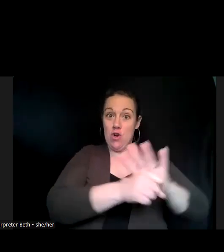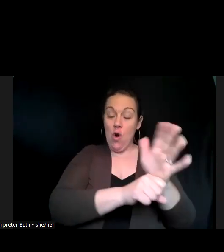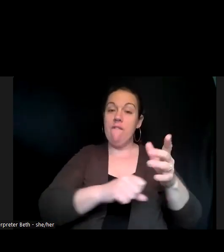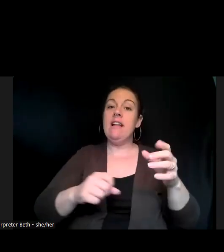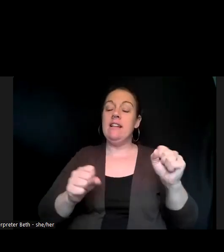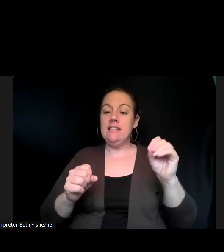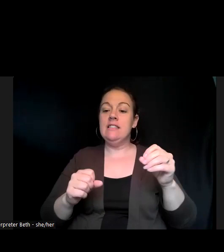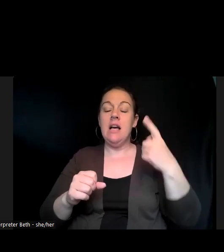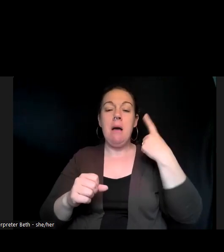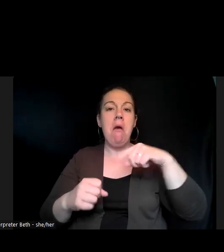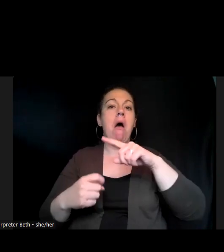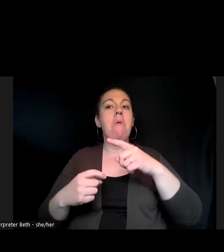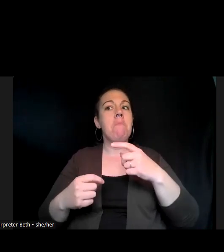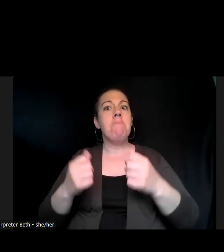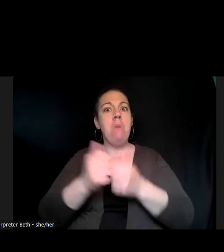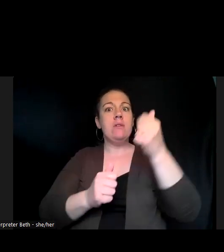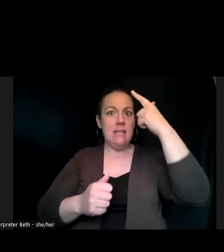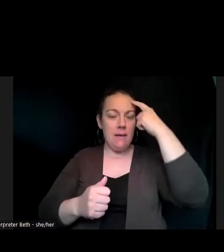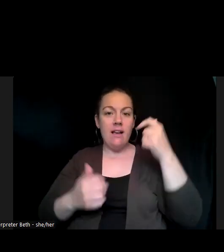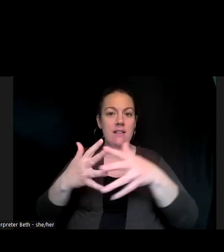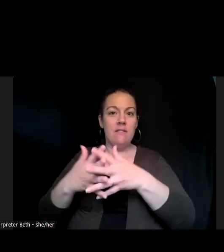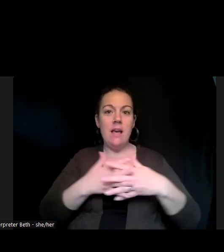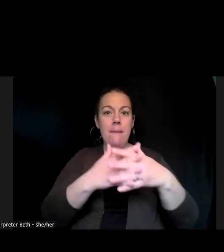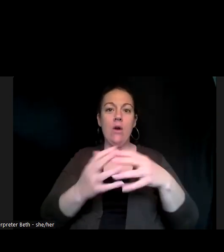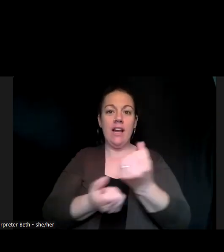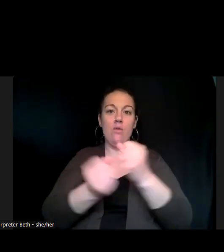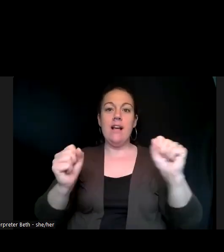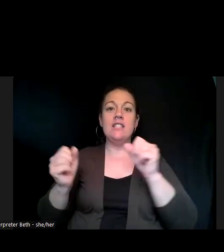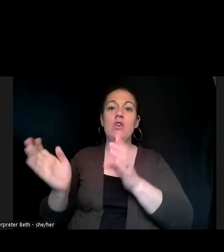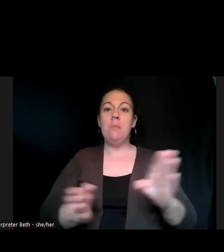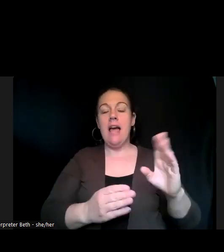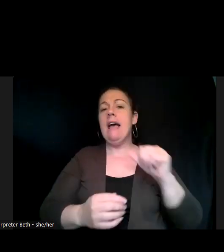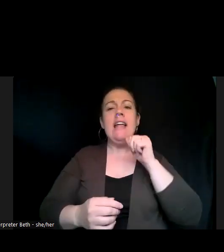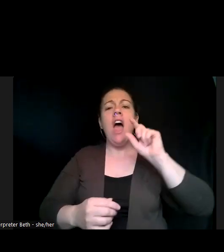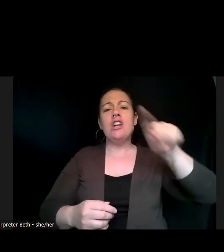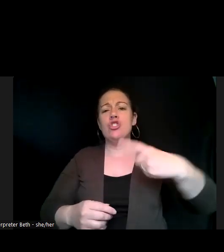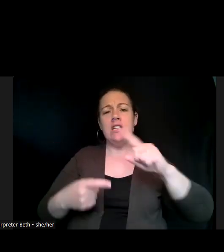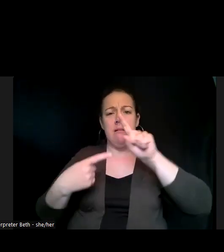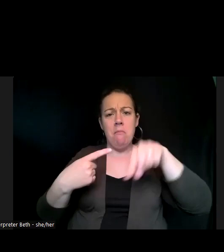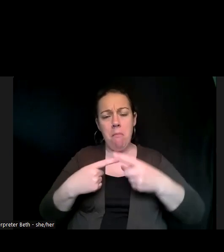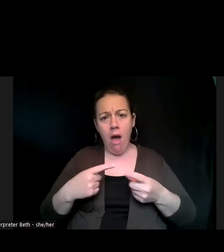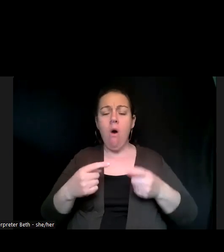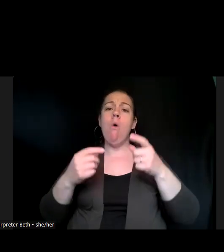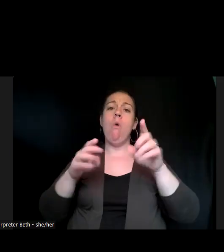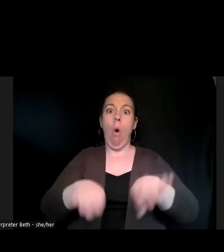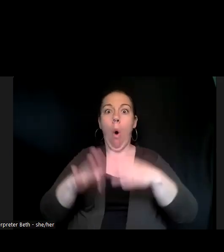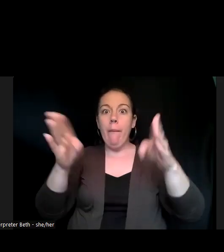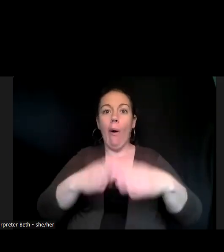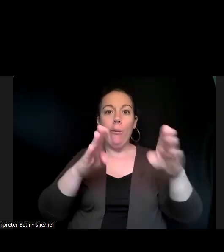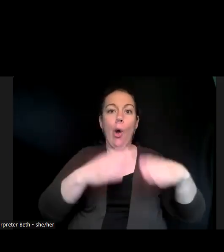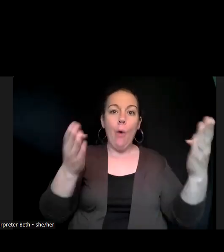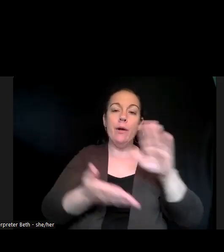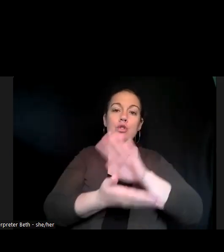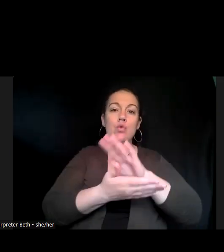Rescue Plan was not just about opening schools. It was also about ensuring that we had the funding necessary